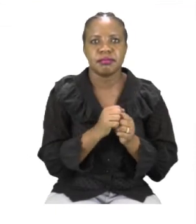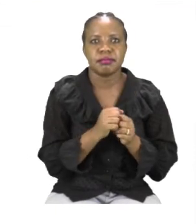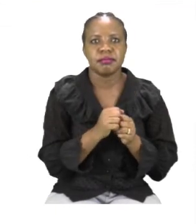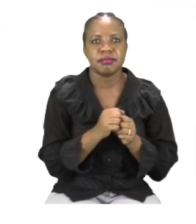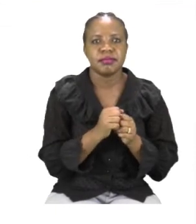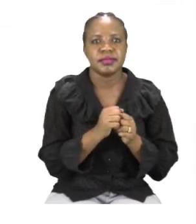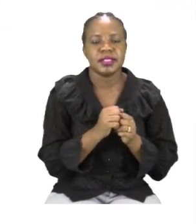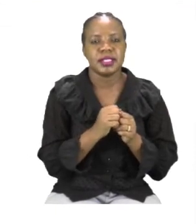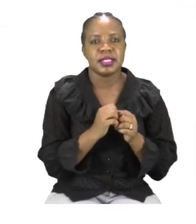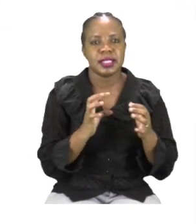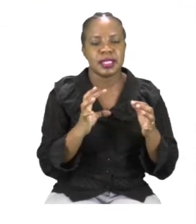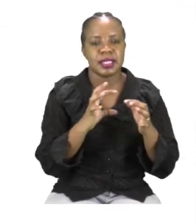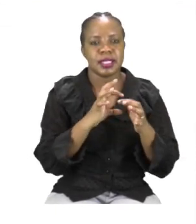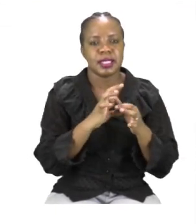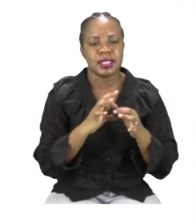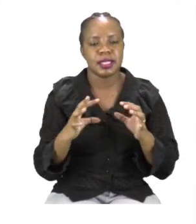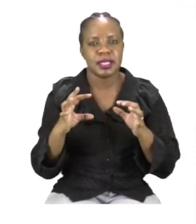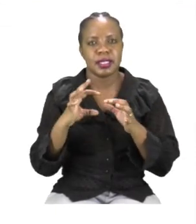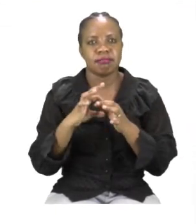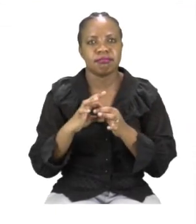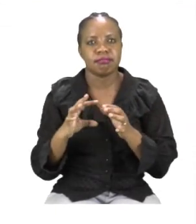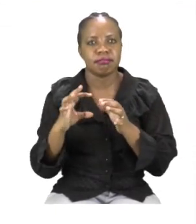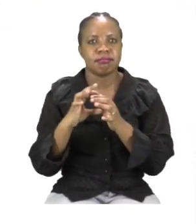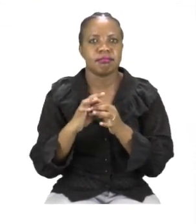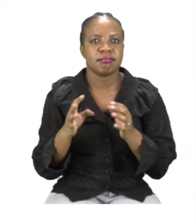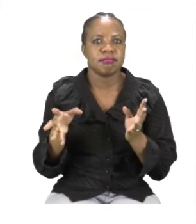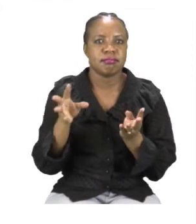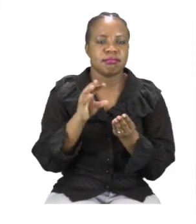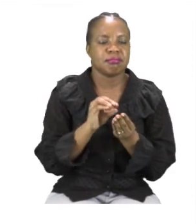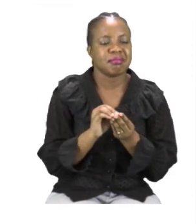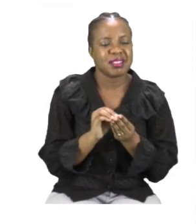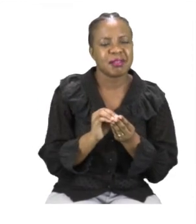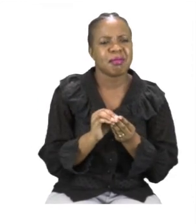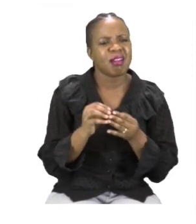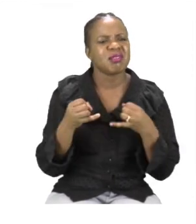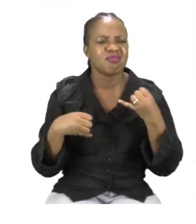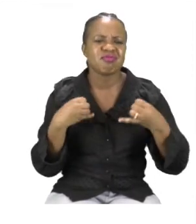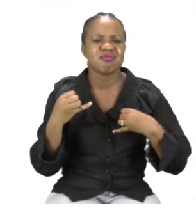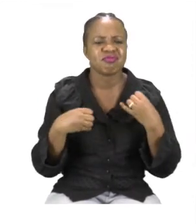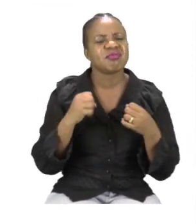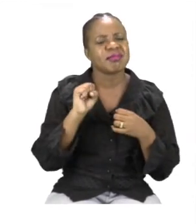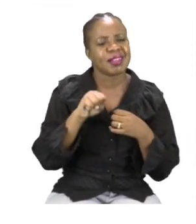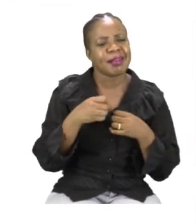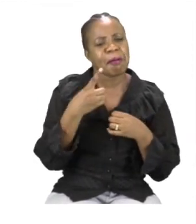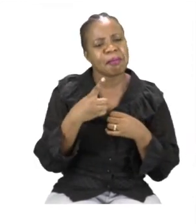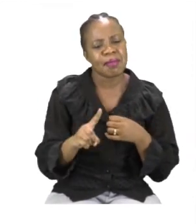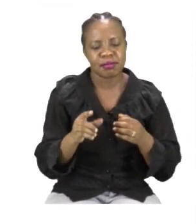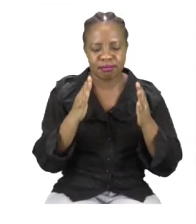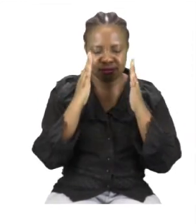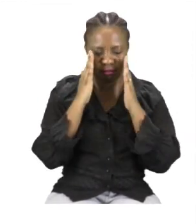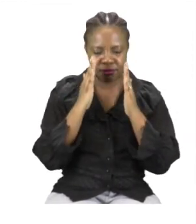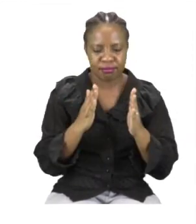sum. Now remember, the chain sum can be very fun, but it needs you to concentrate.